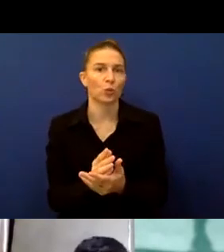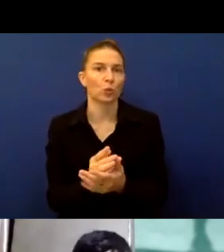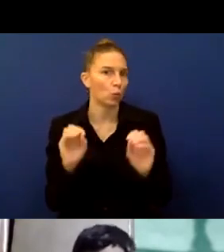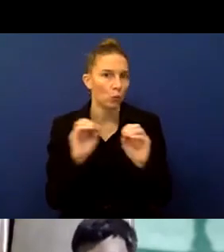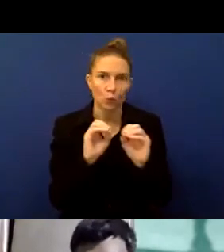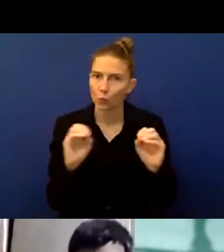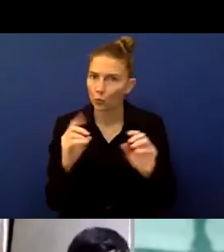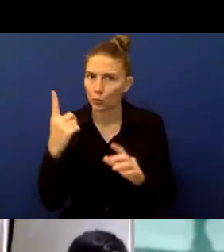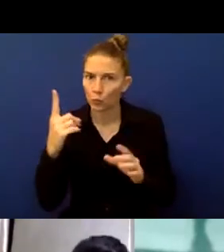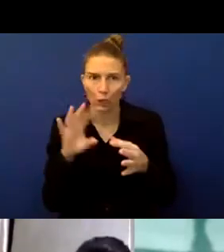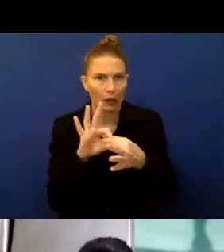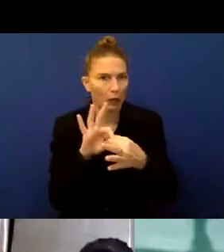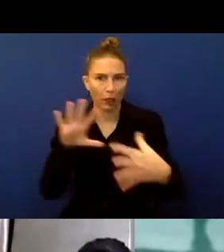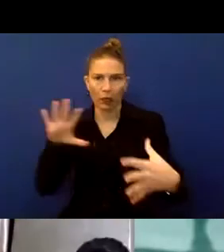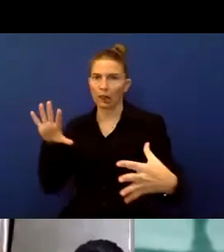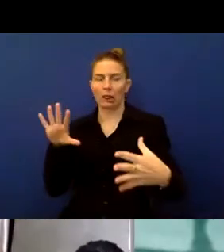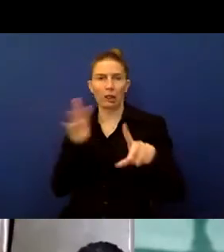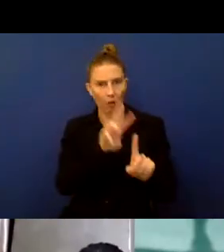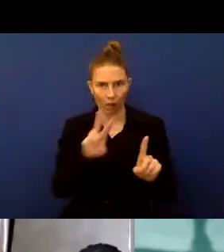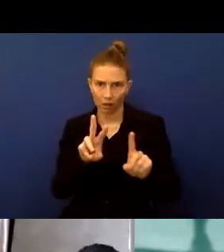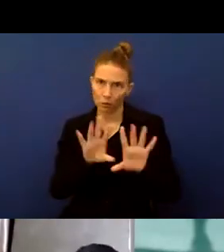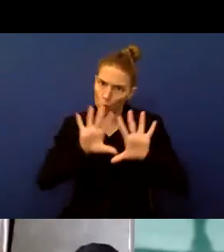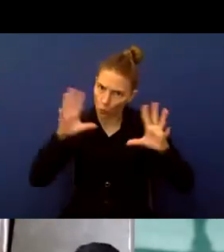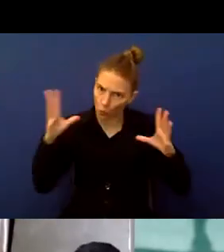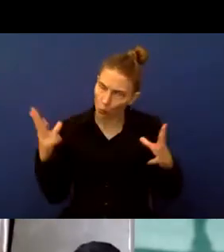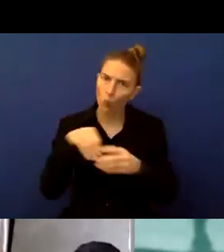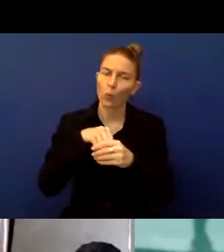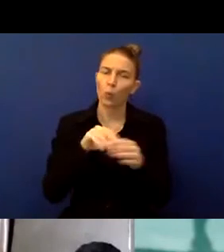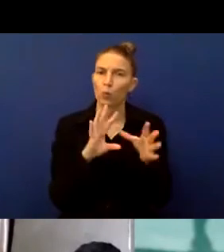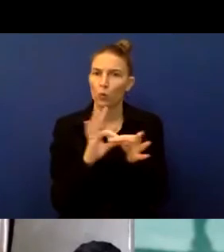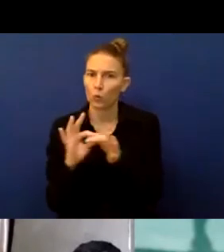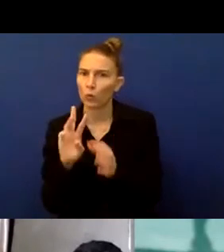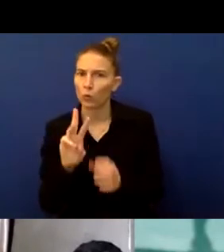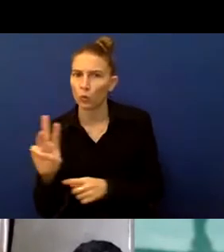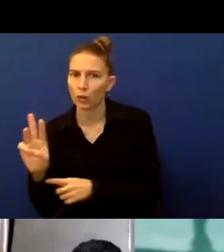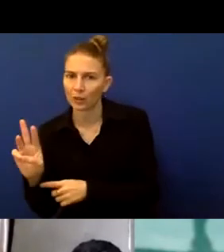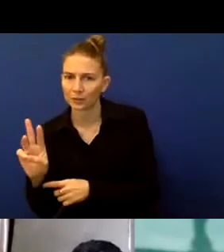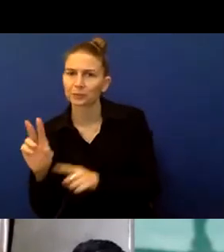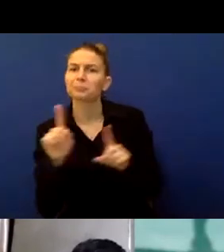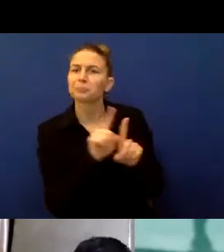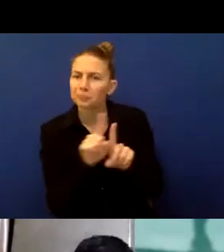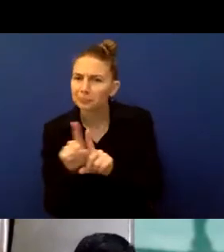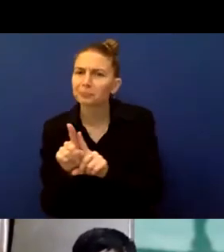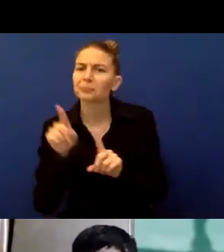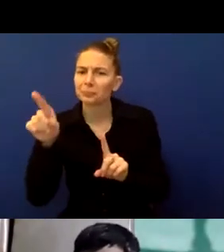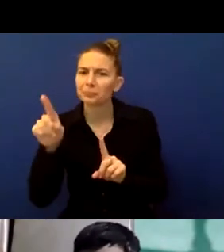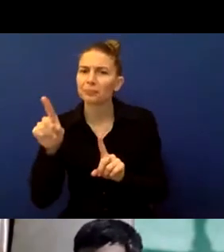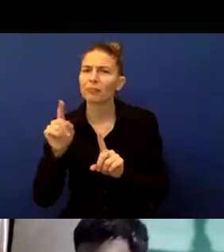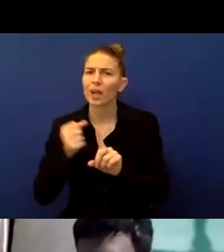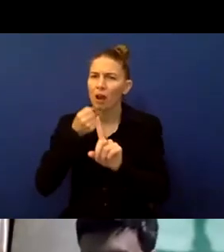advocacy during the lockdown, especially regarding accessibility of digital services. Axel, you have the